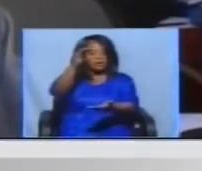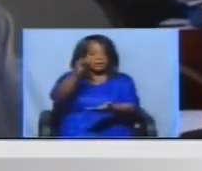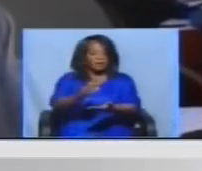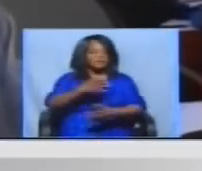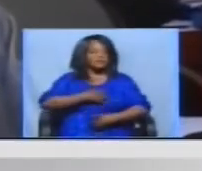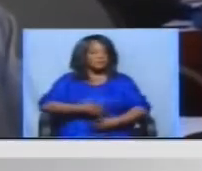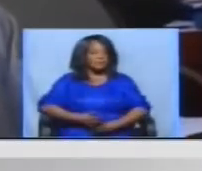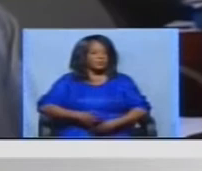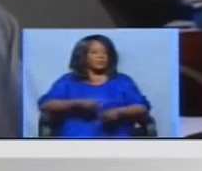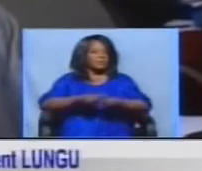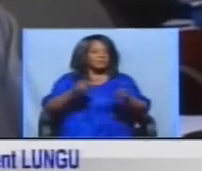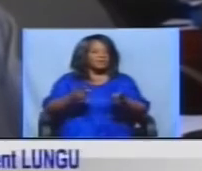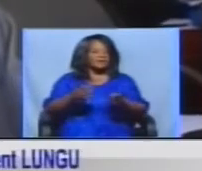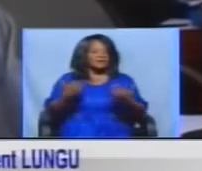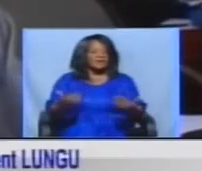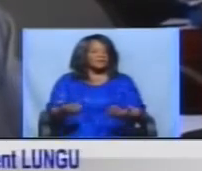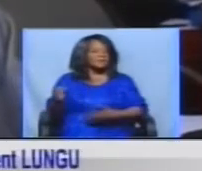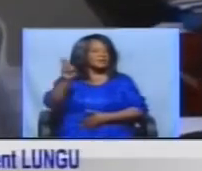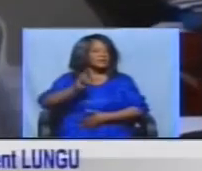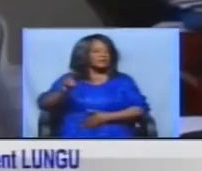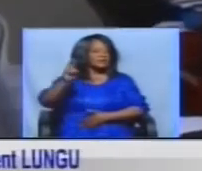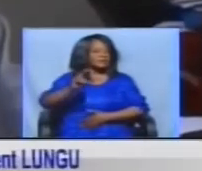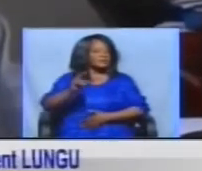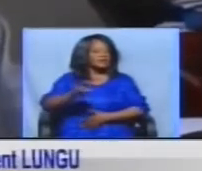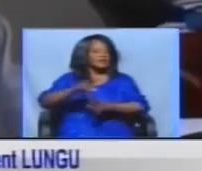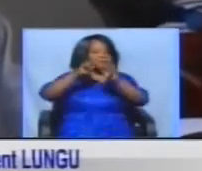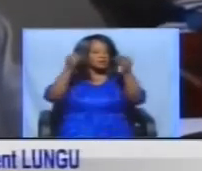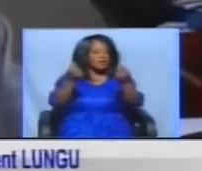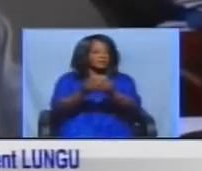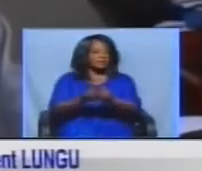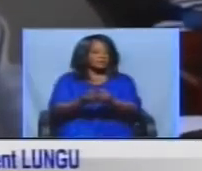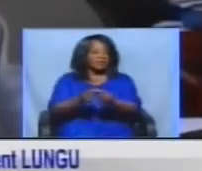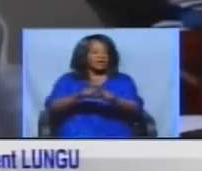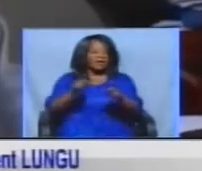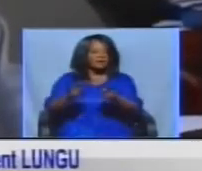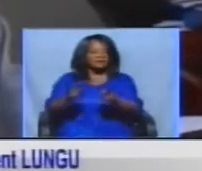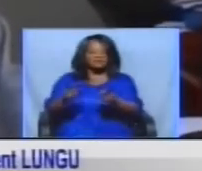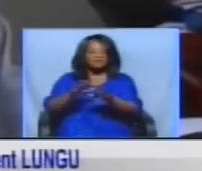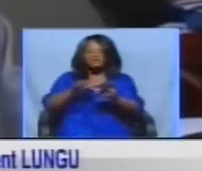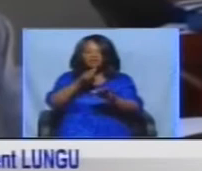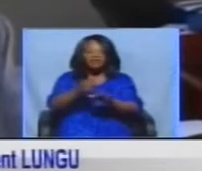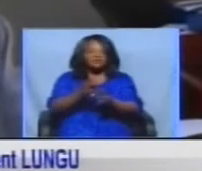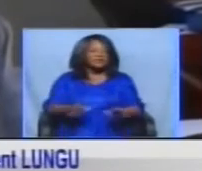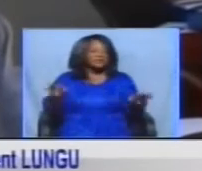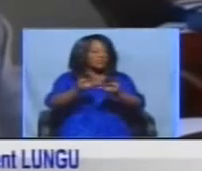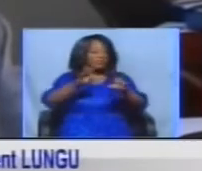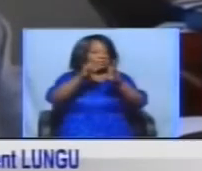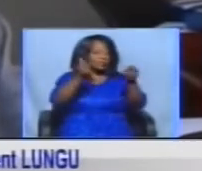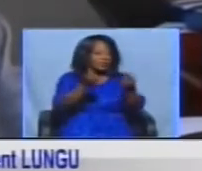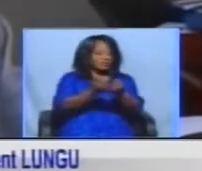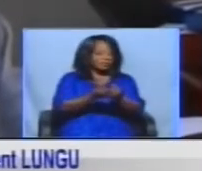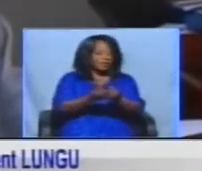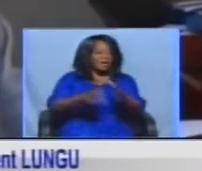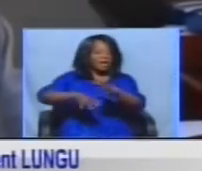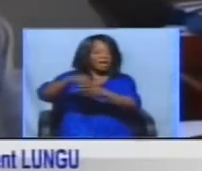in the pockets of a few individuals because of what he termed as unnecessary workshops. He has since banned movements outside the